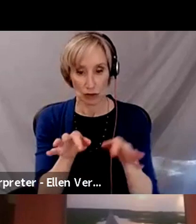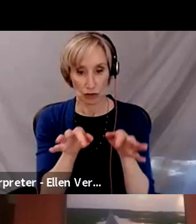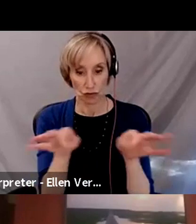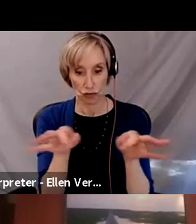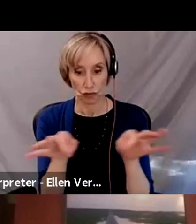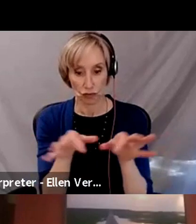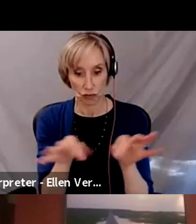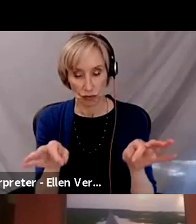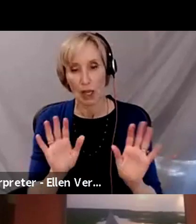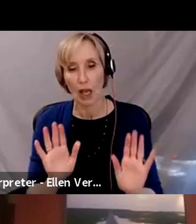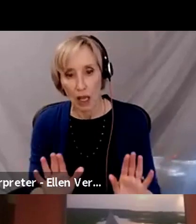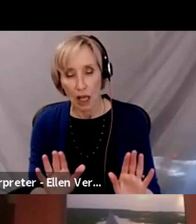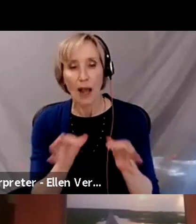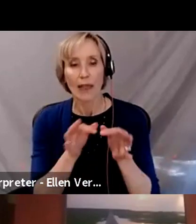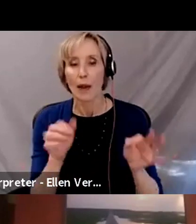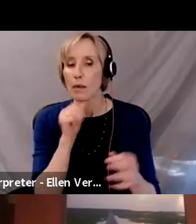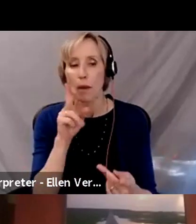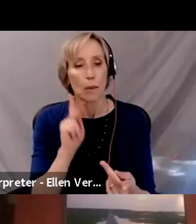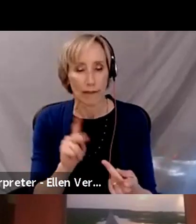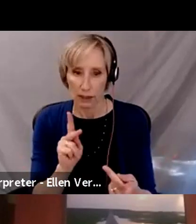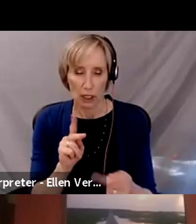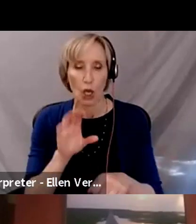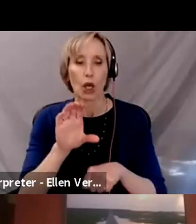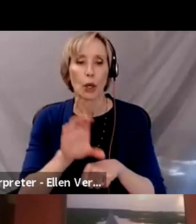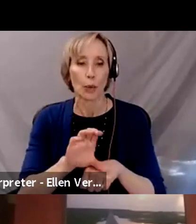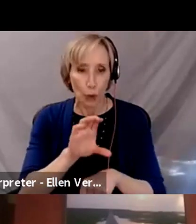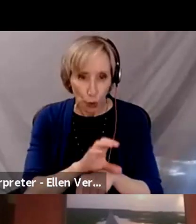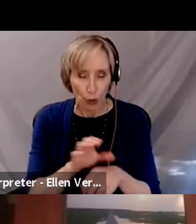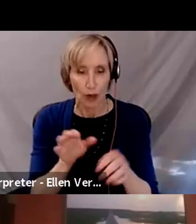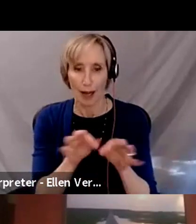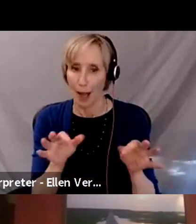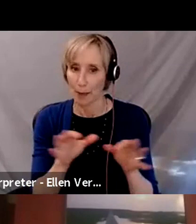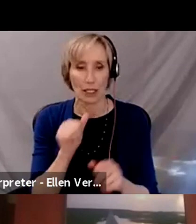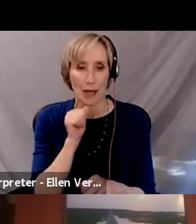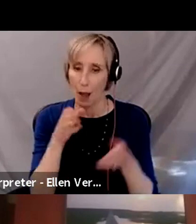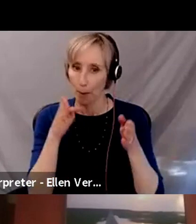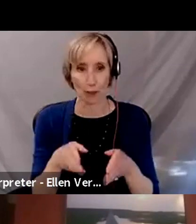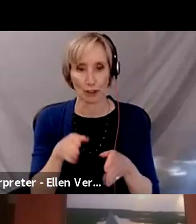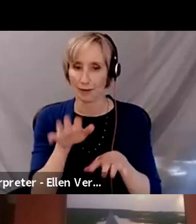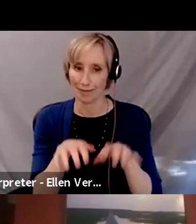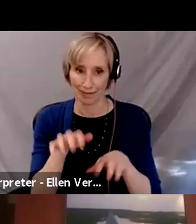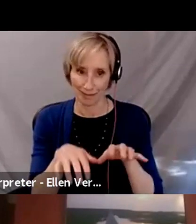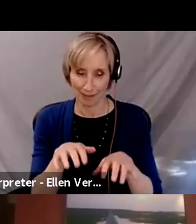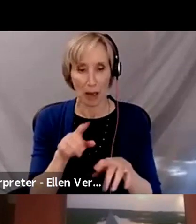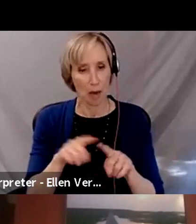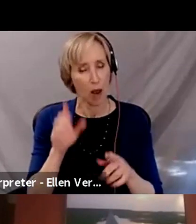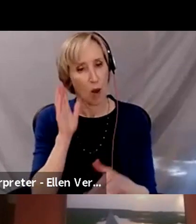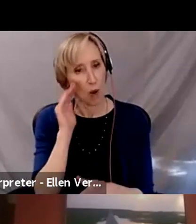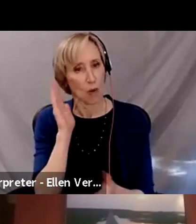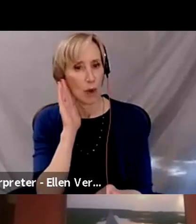have some inaccuracies since it is computer generated, but hopefully it will still be helpful.